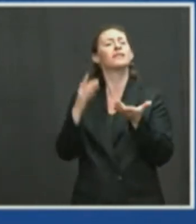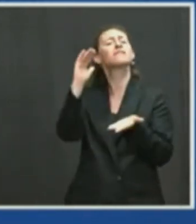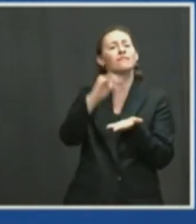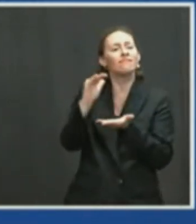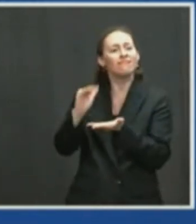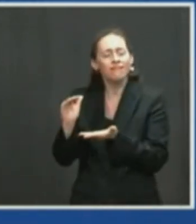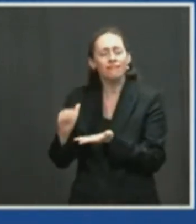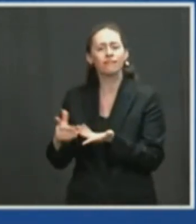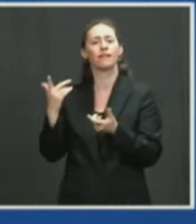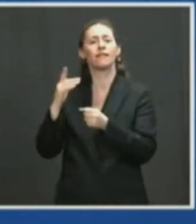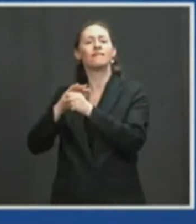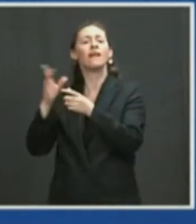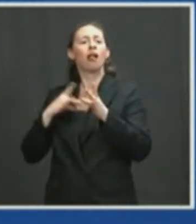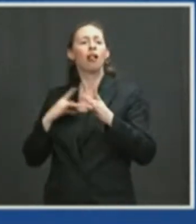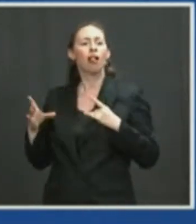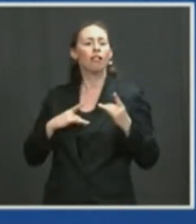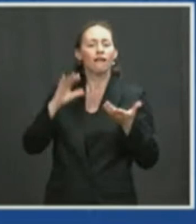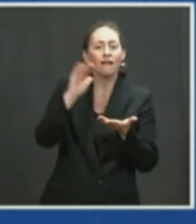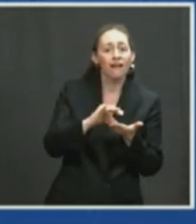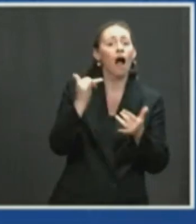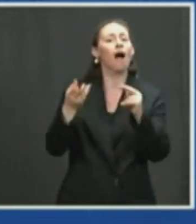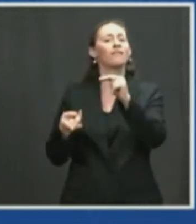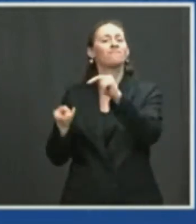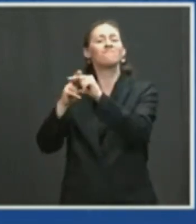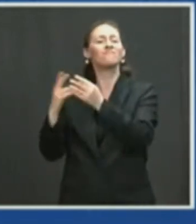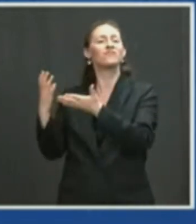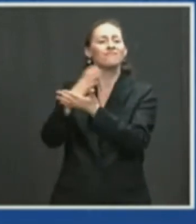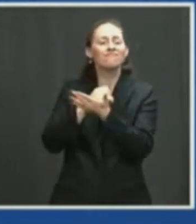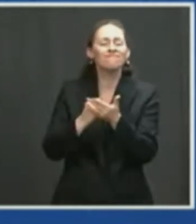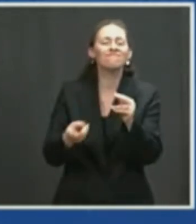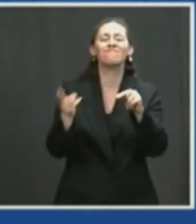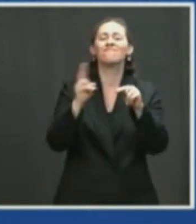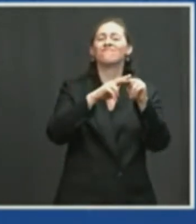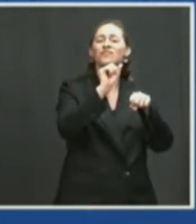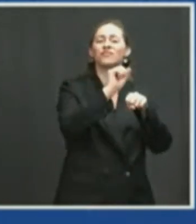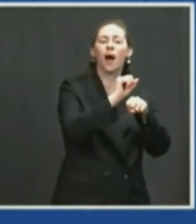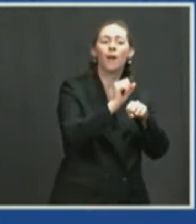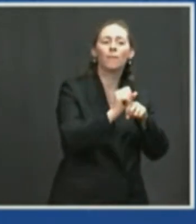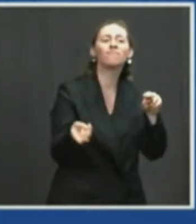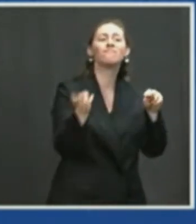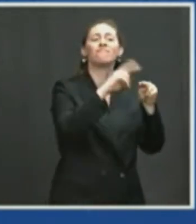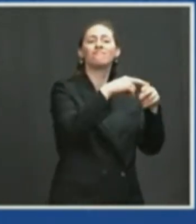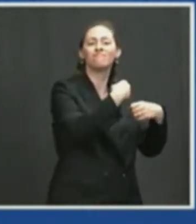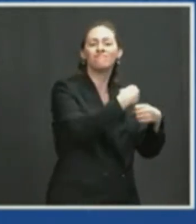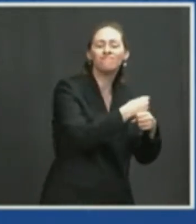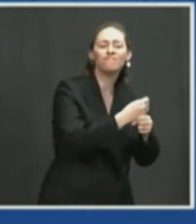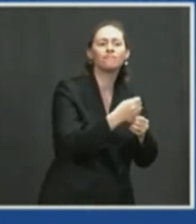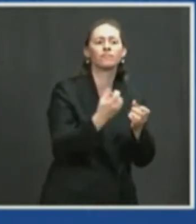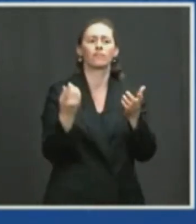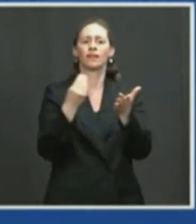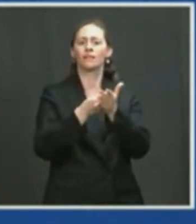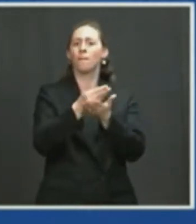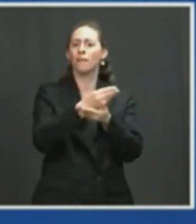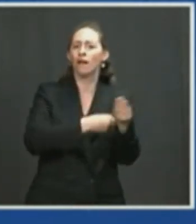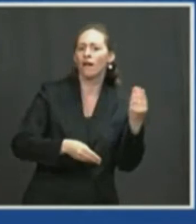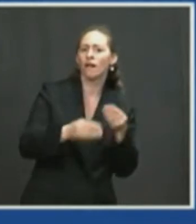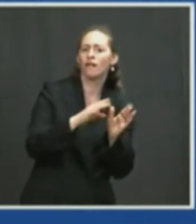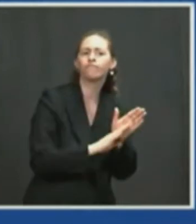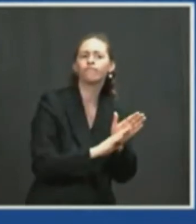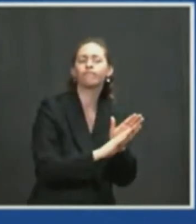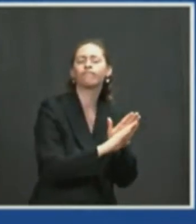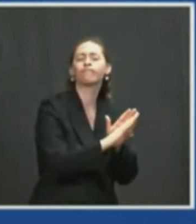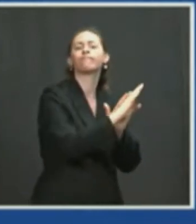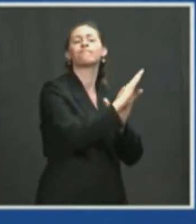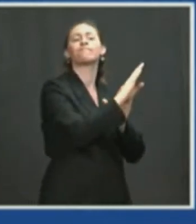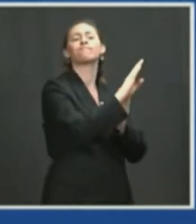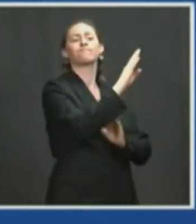up. Wages are up. Manufacturing is up. Growth is up. People gaining health care coverage is up.